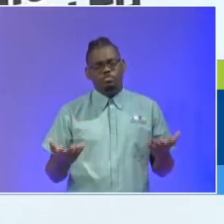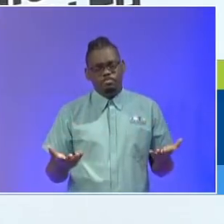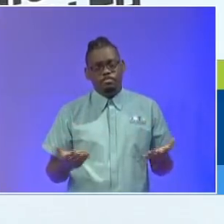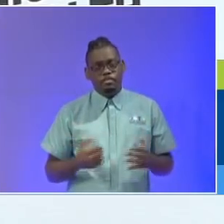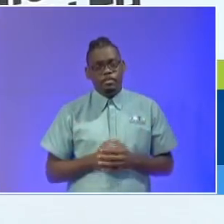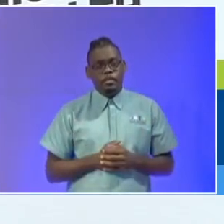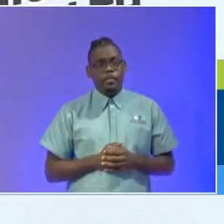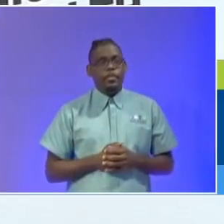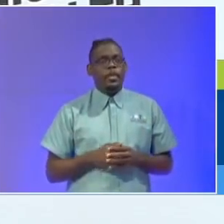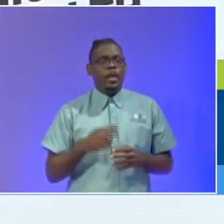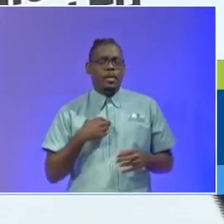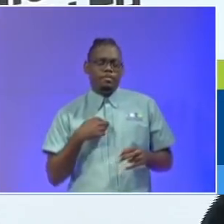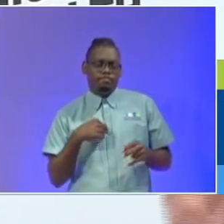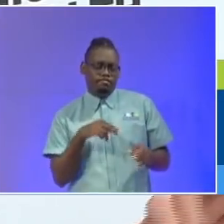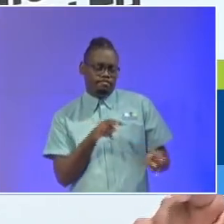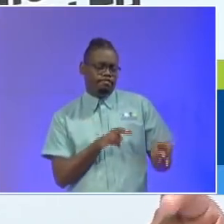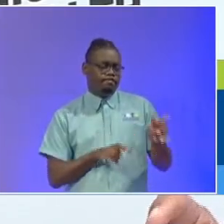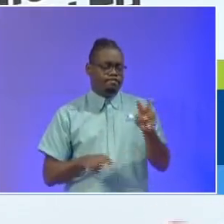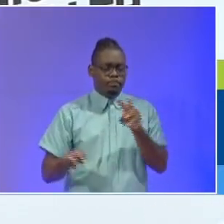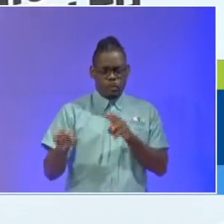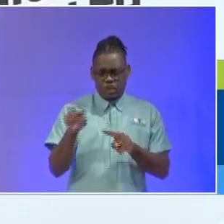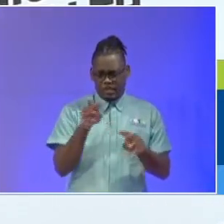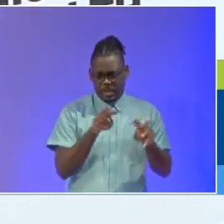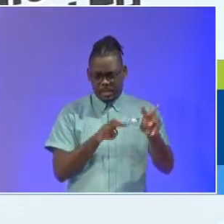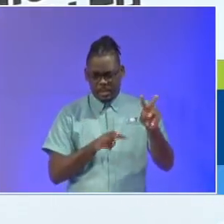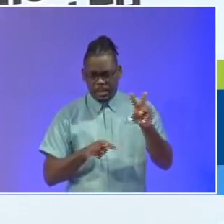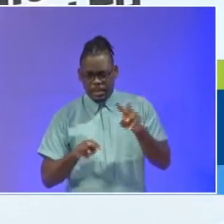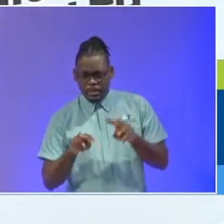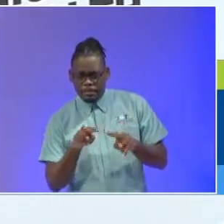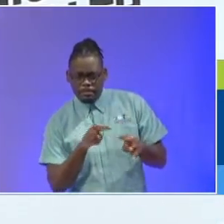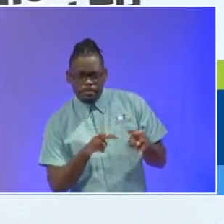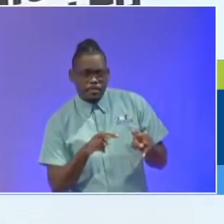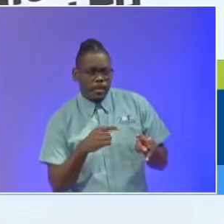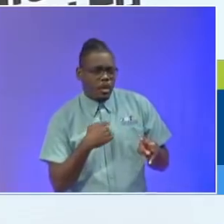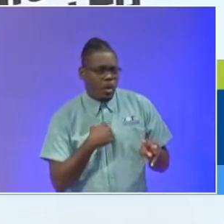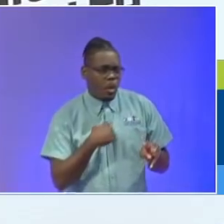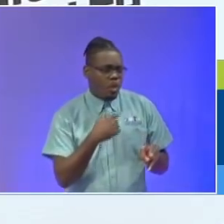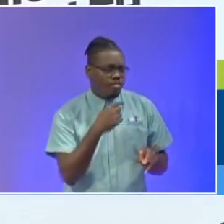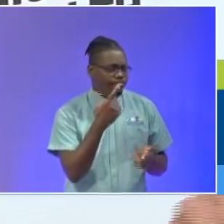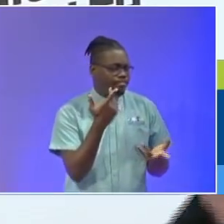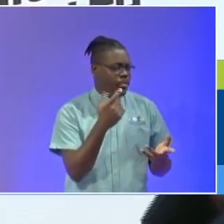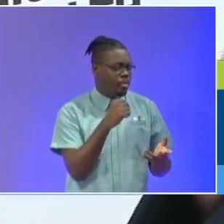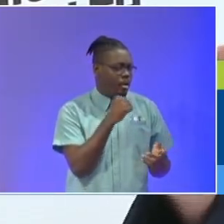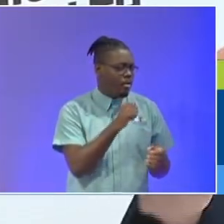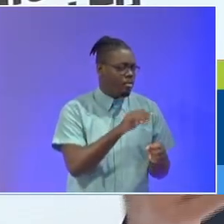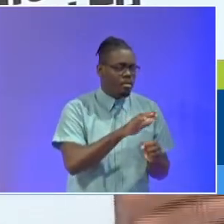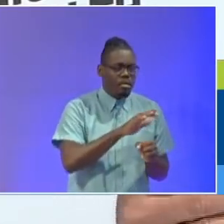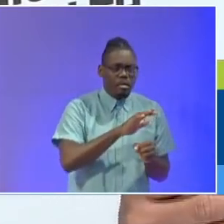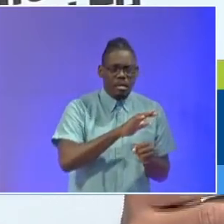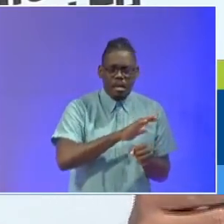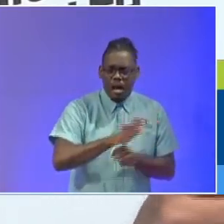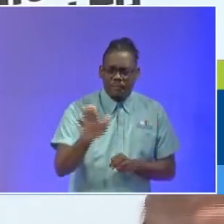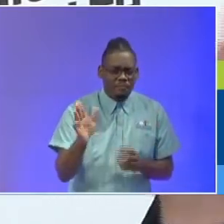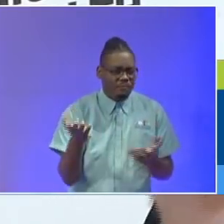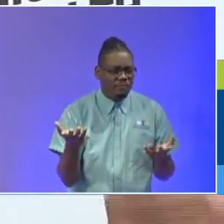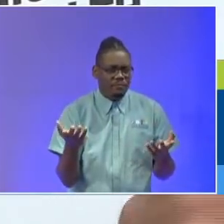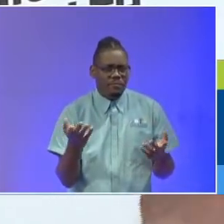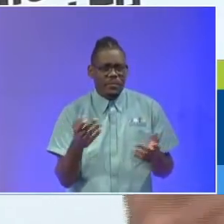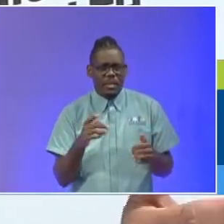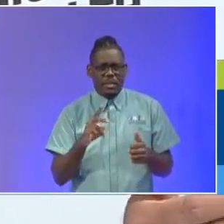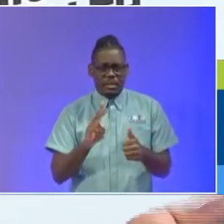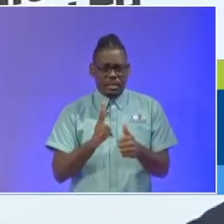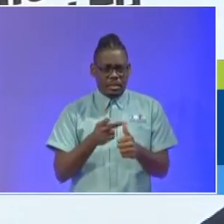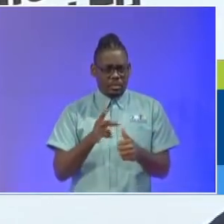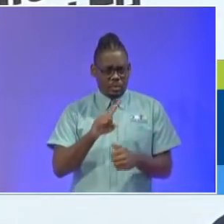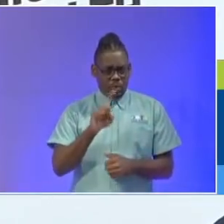looked after. I'm not fully aware in terms of the details of the second question, but I do know, and we have